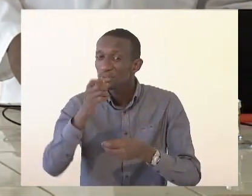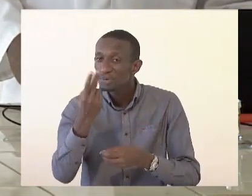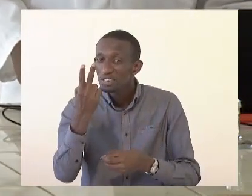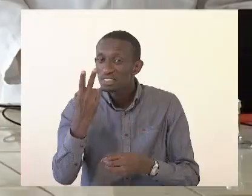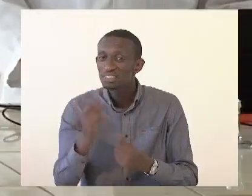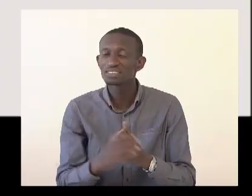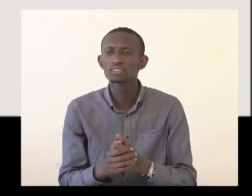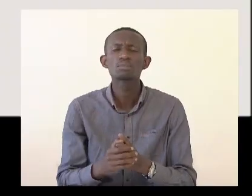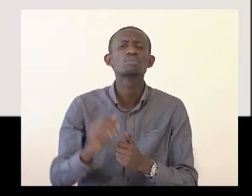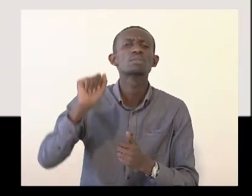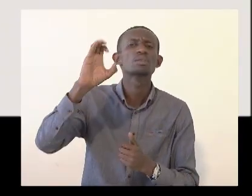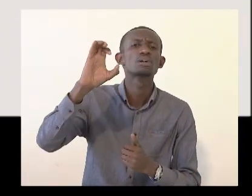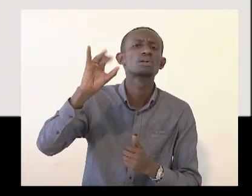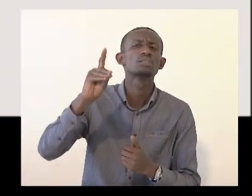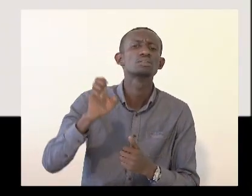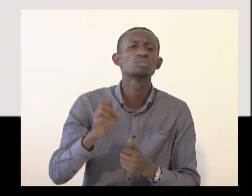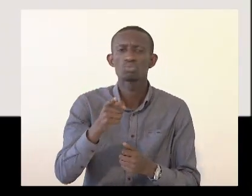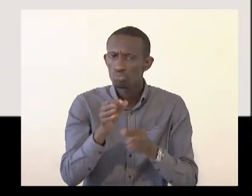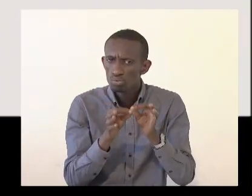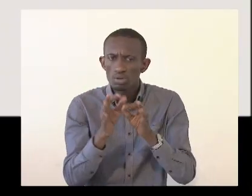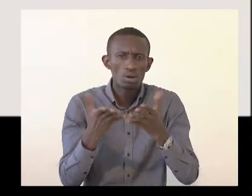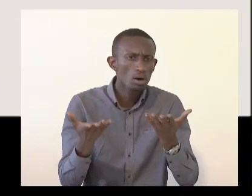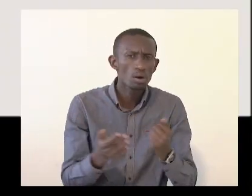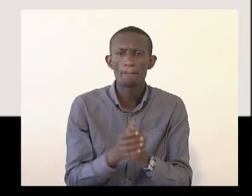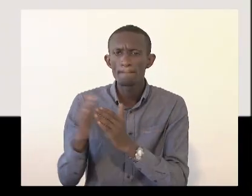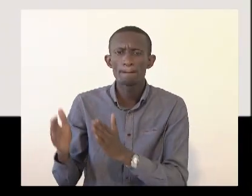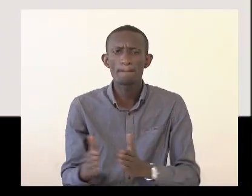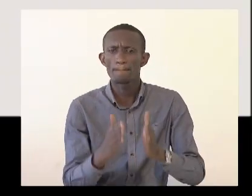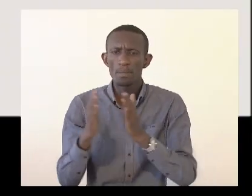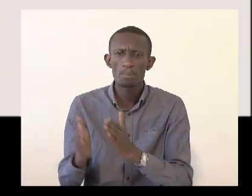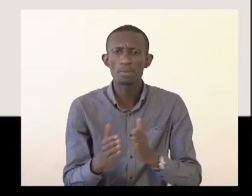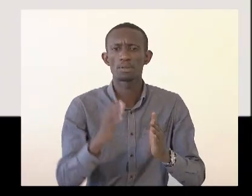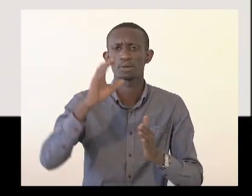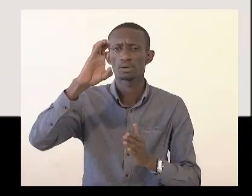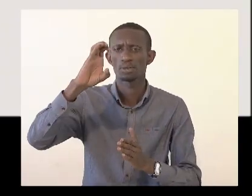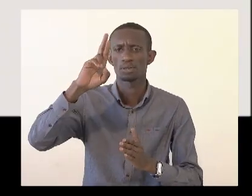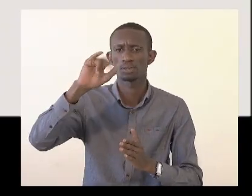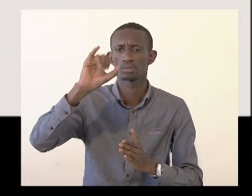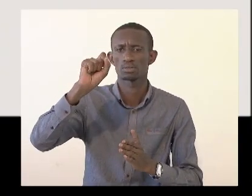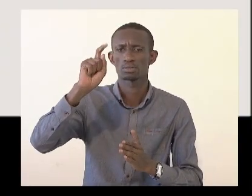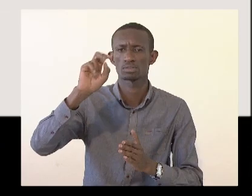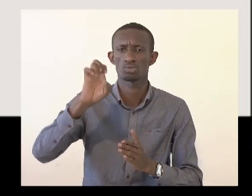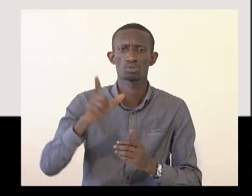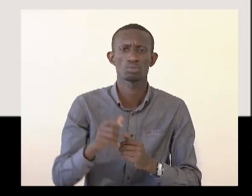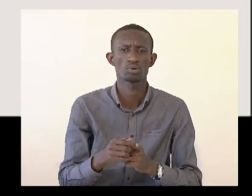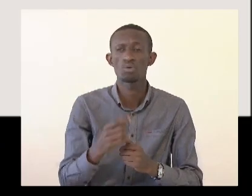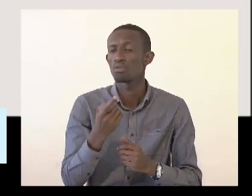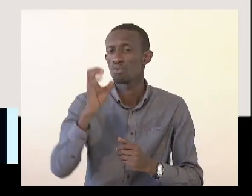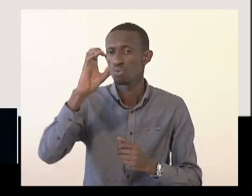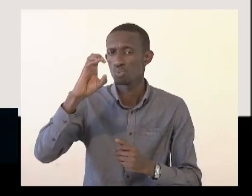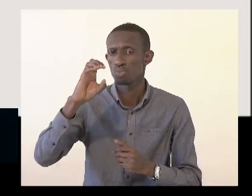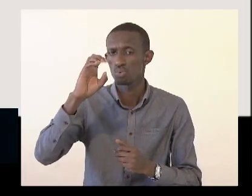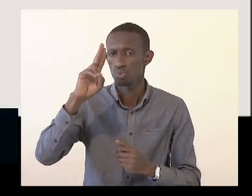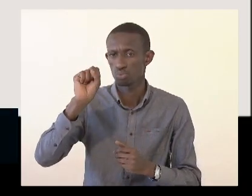asking to explain how we prepare crystals of copper sulfate from any two reagents of